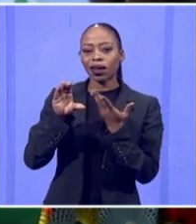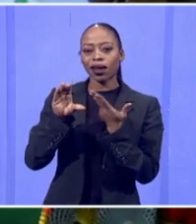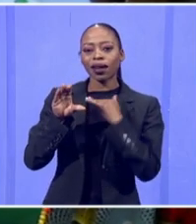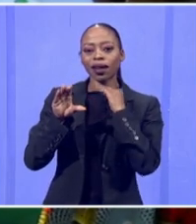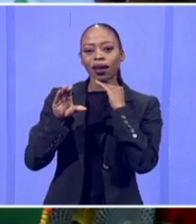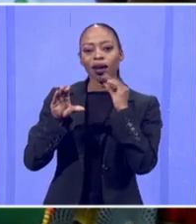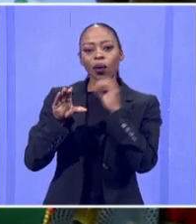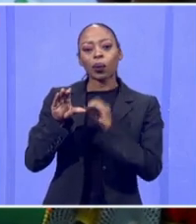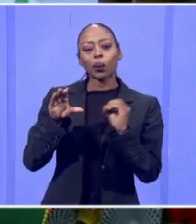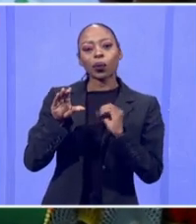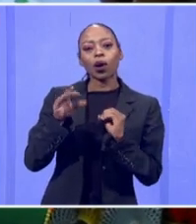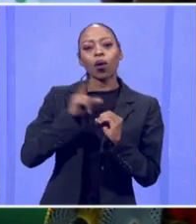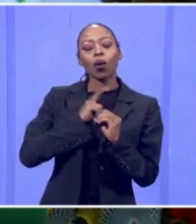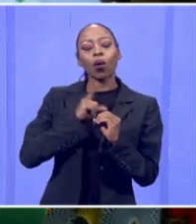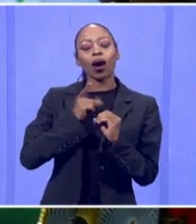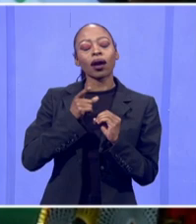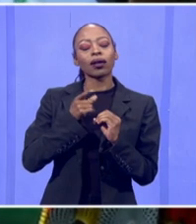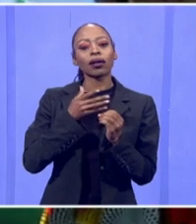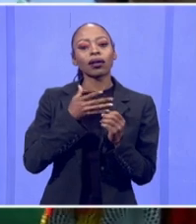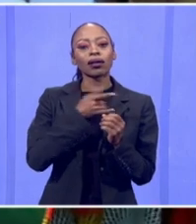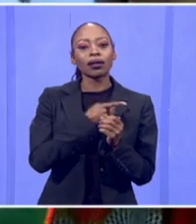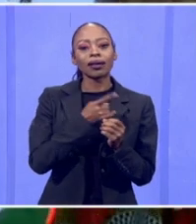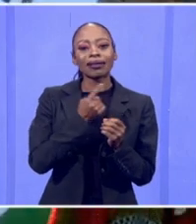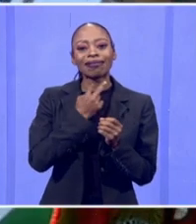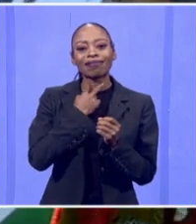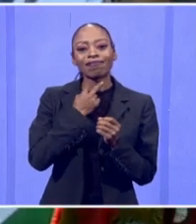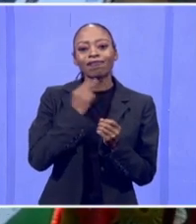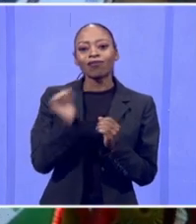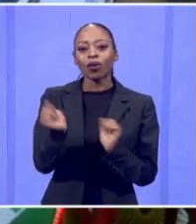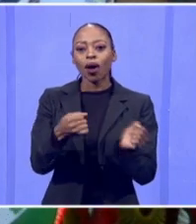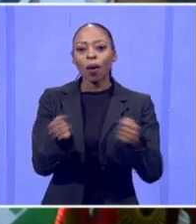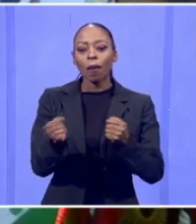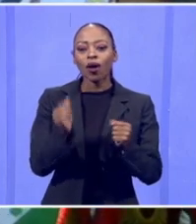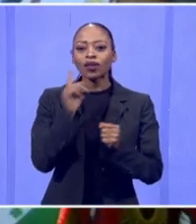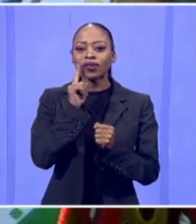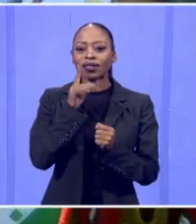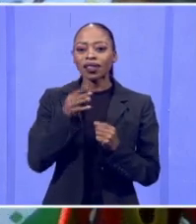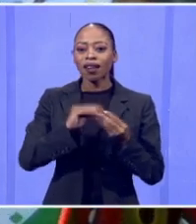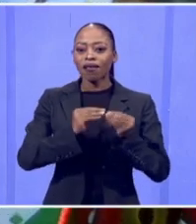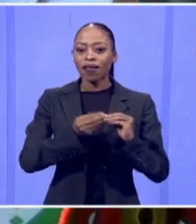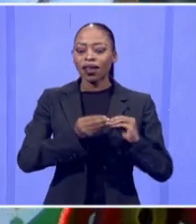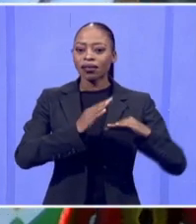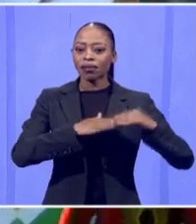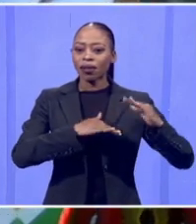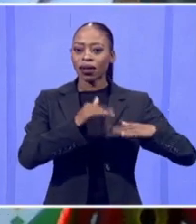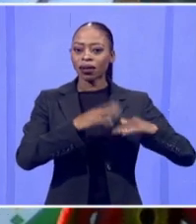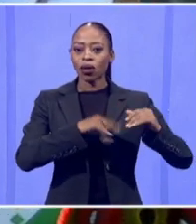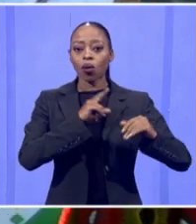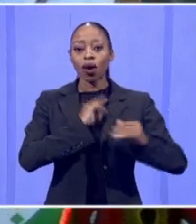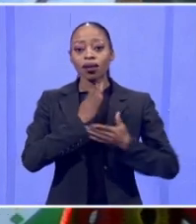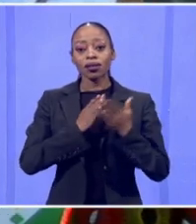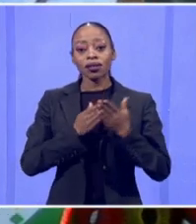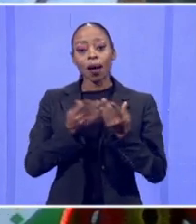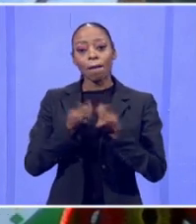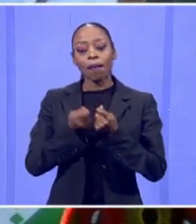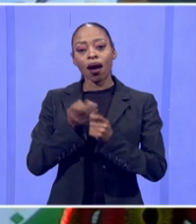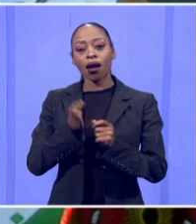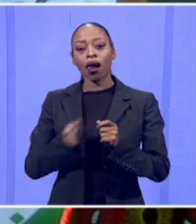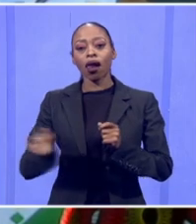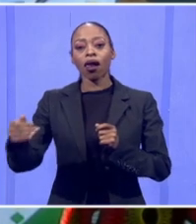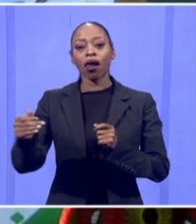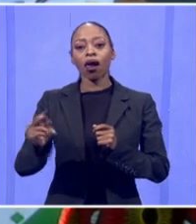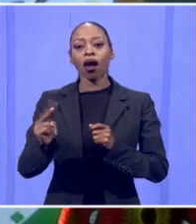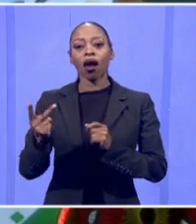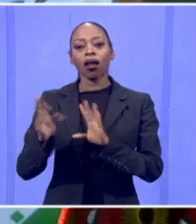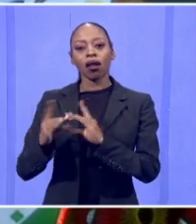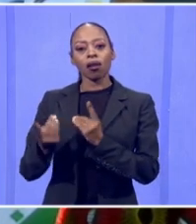Department of Education does not have enough funds to hire teachers and fix the infrastructure, because some of the funds have been redirected to other departments. Why are